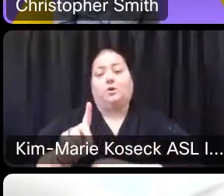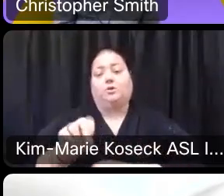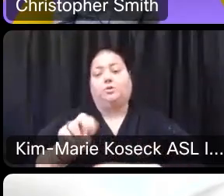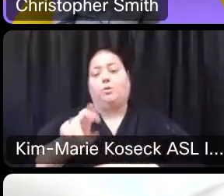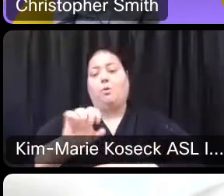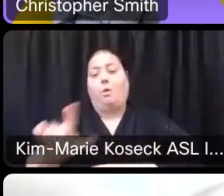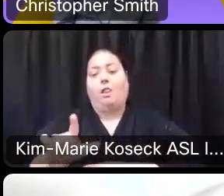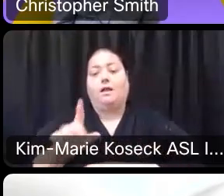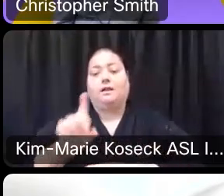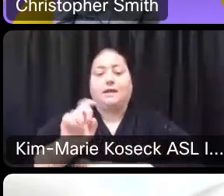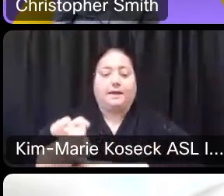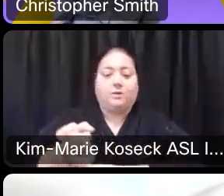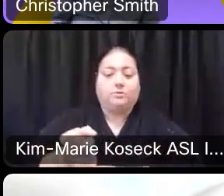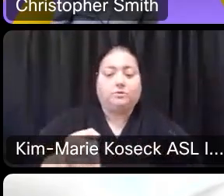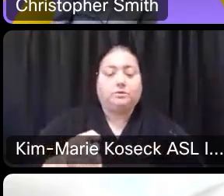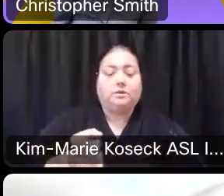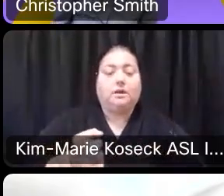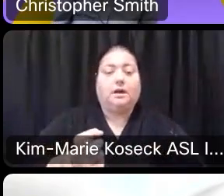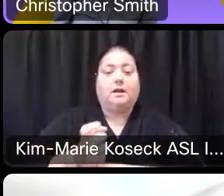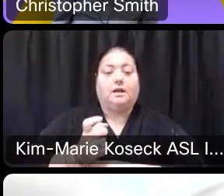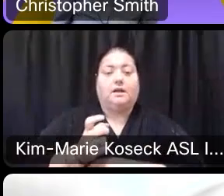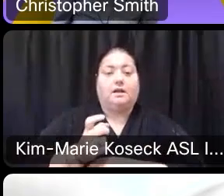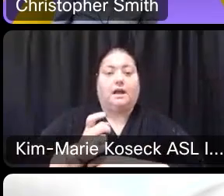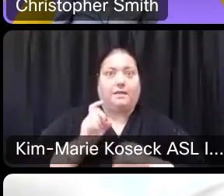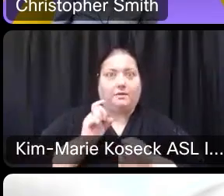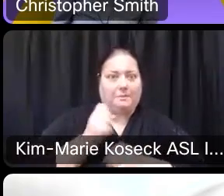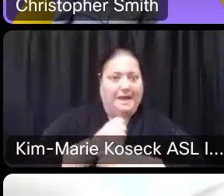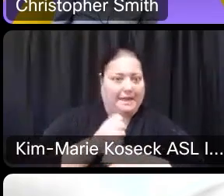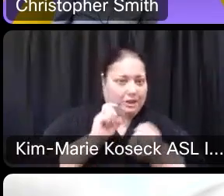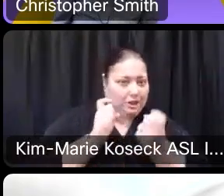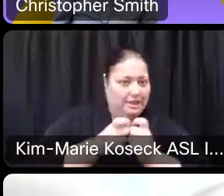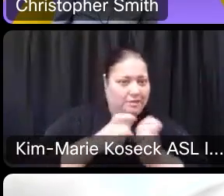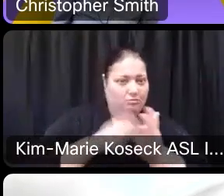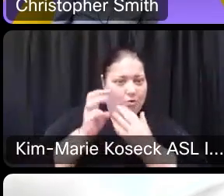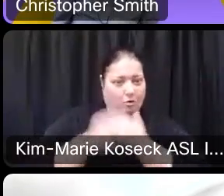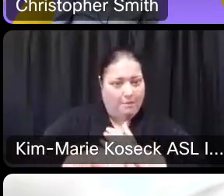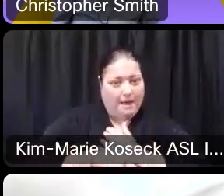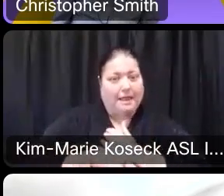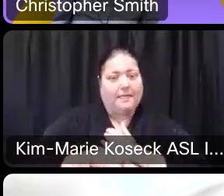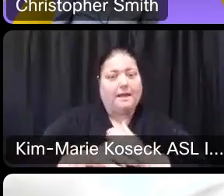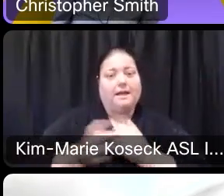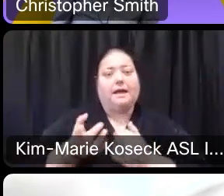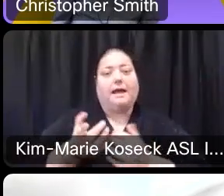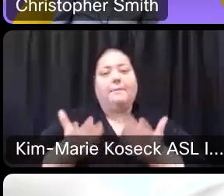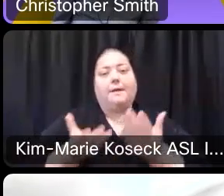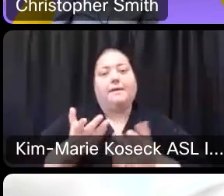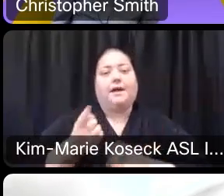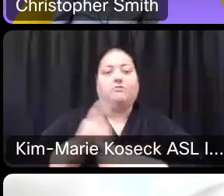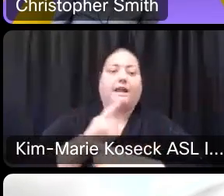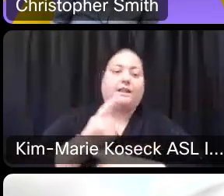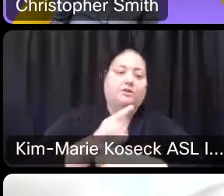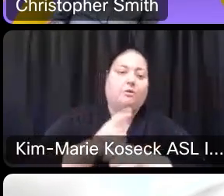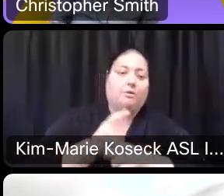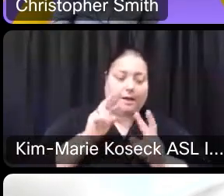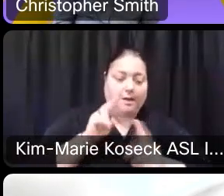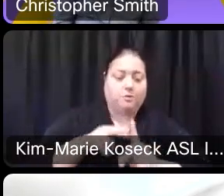are there any efforts to make changes programmatically and perhaps from a regulatory